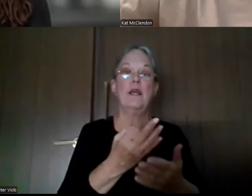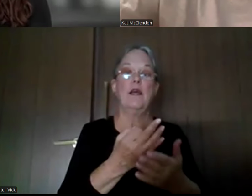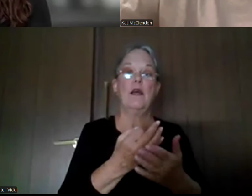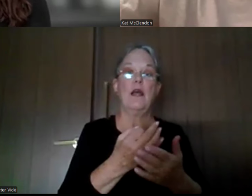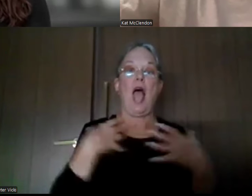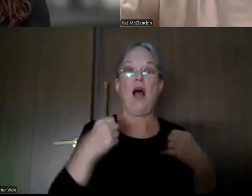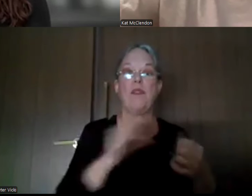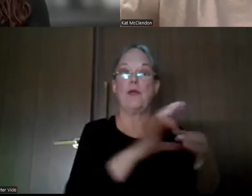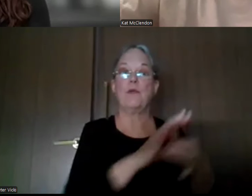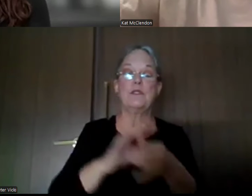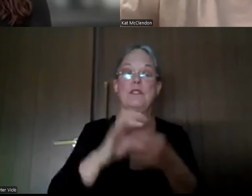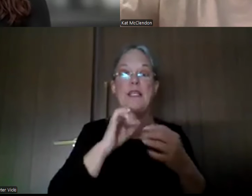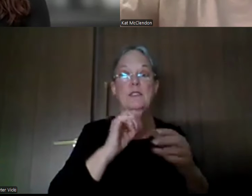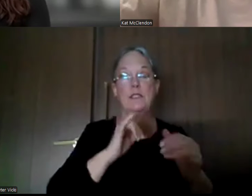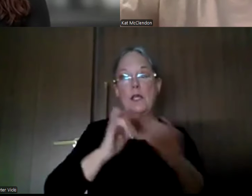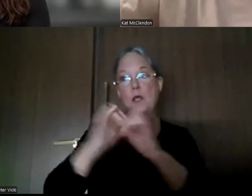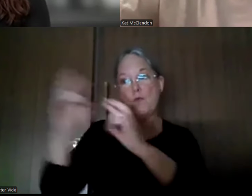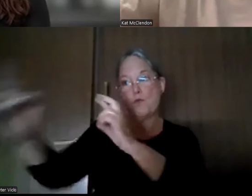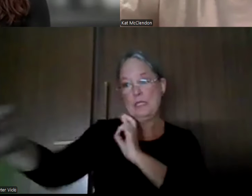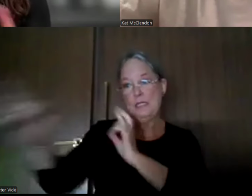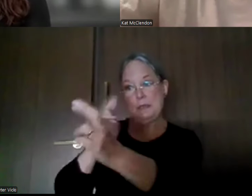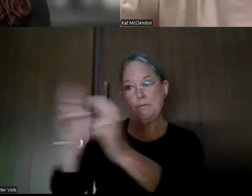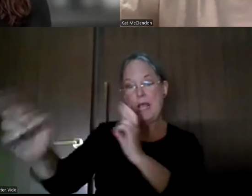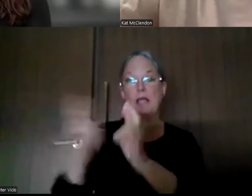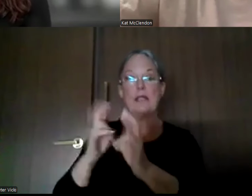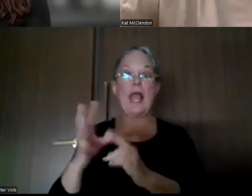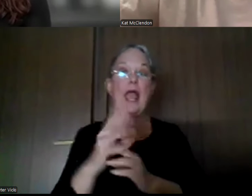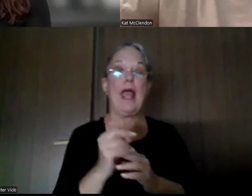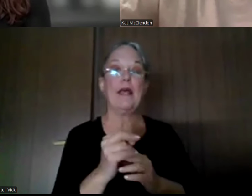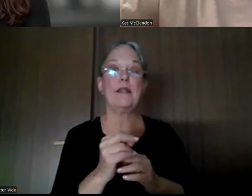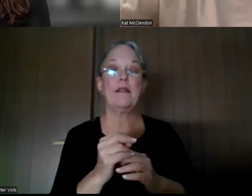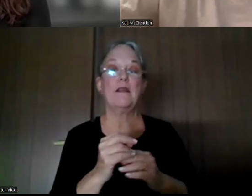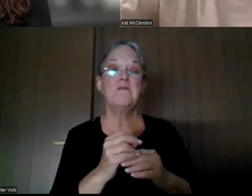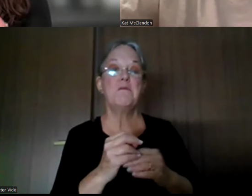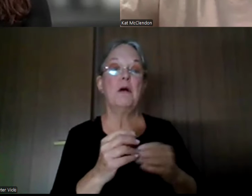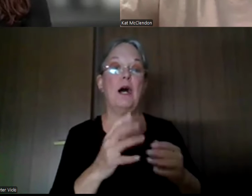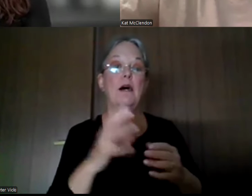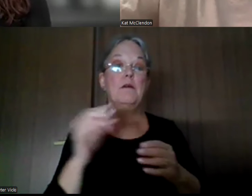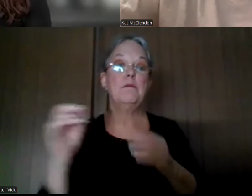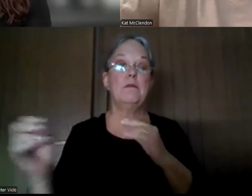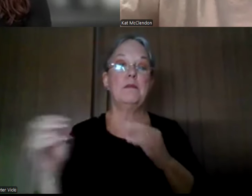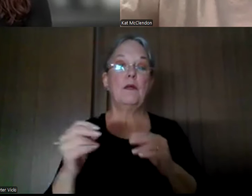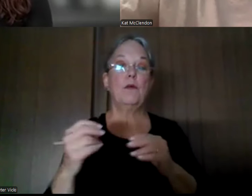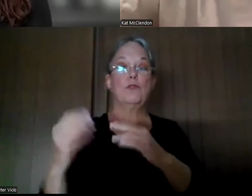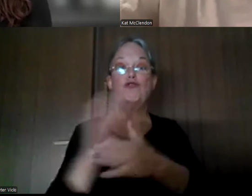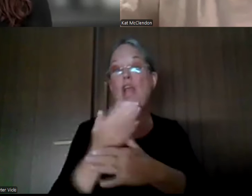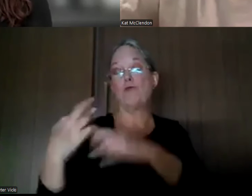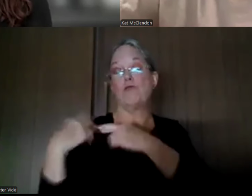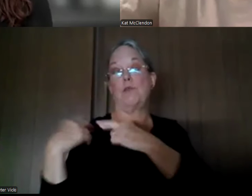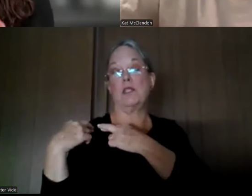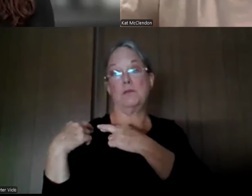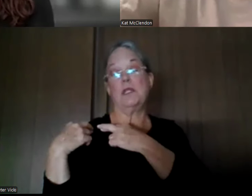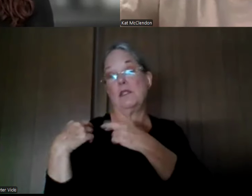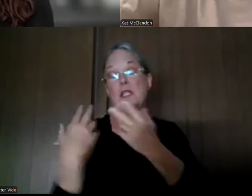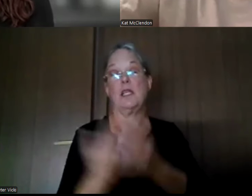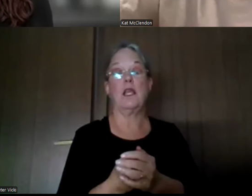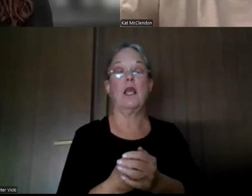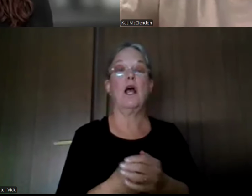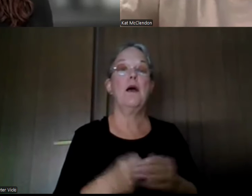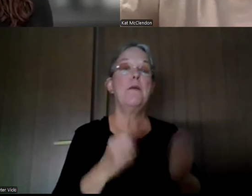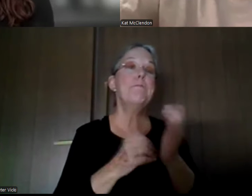shared responsibility, even when it comes to money and resources. And I also want to recognize too that a lot of